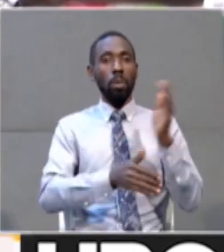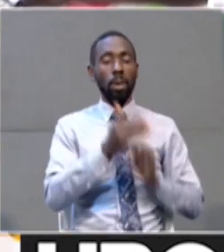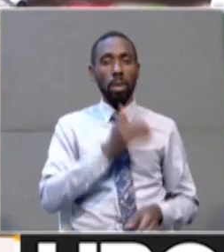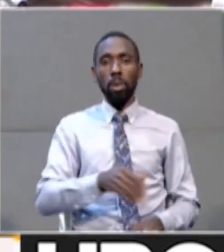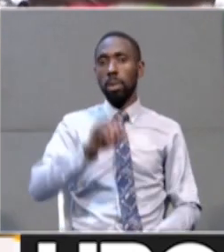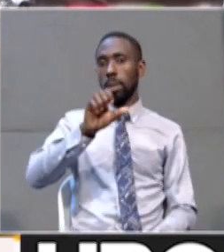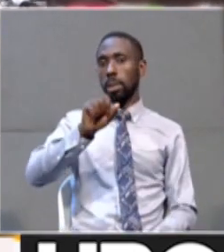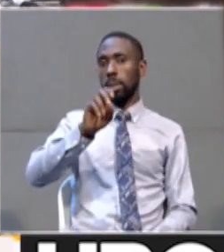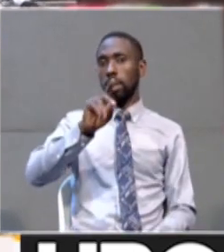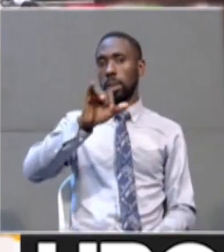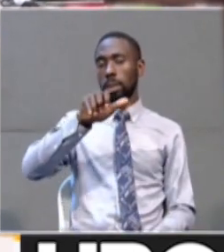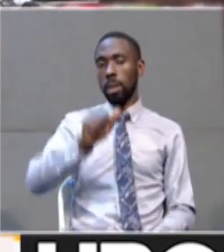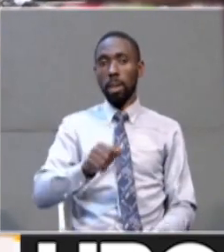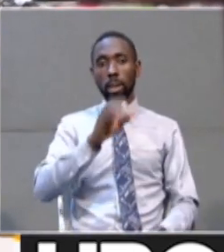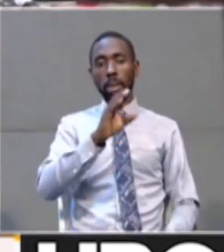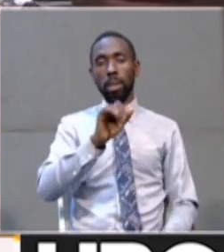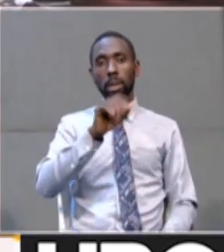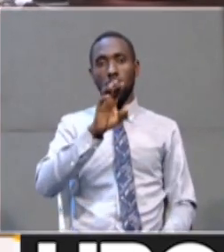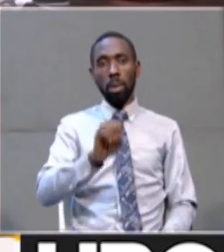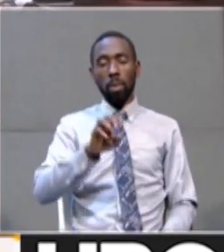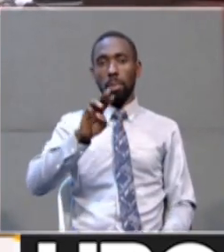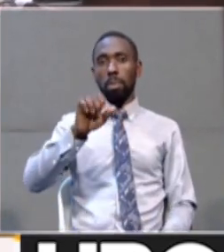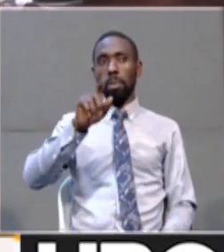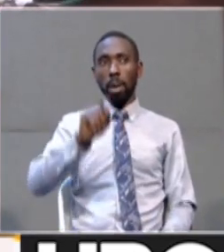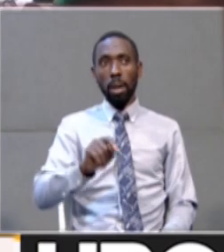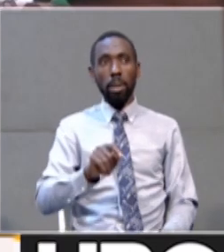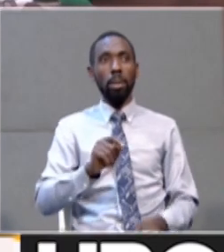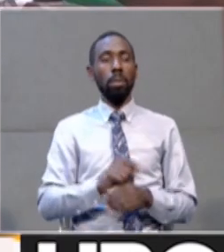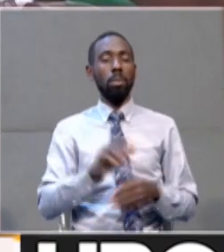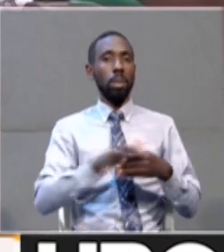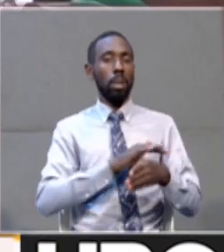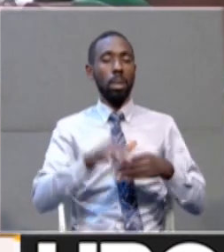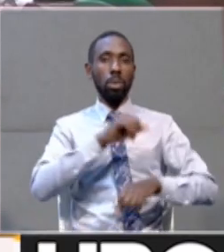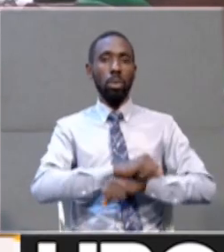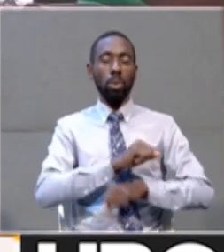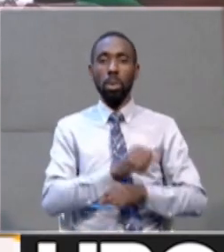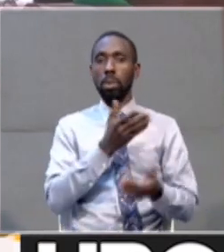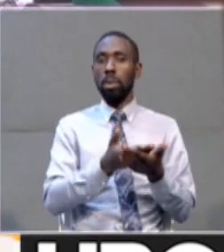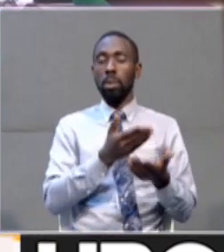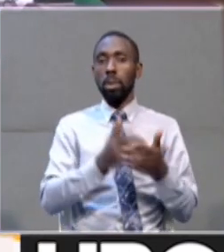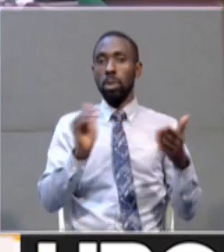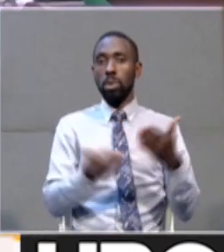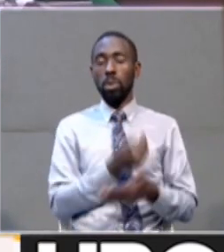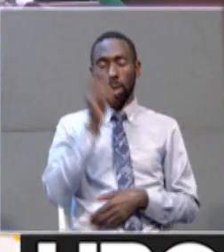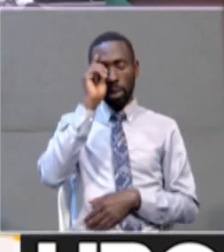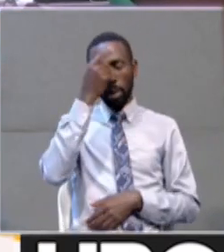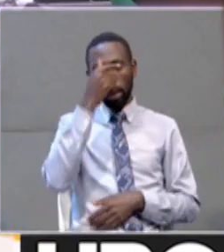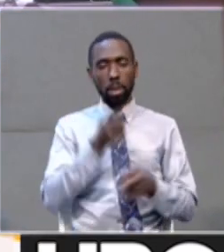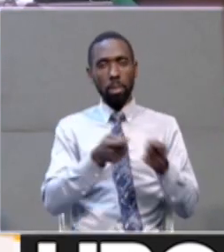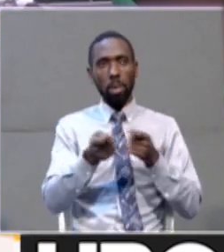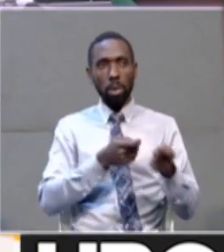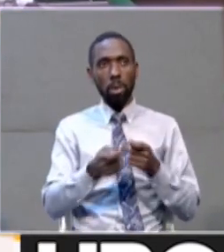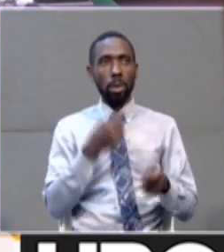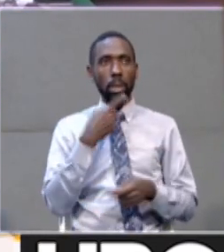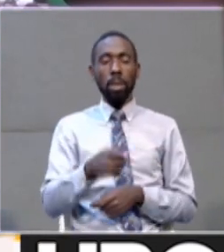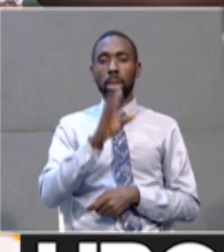work together with the government of Uganda, with the Ministry of Health more specifically, to build a strong foundation. I think if you